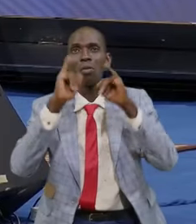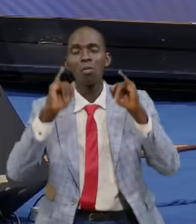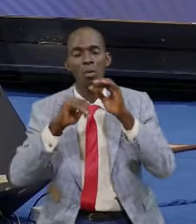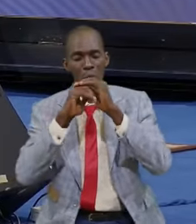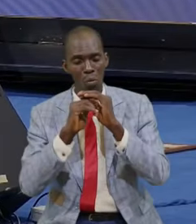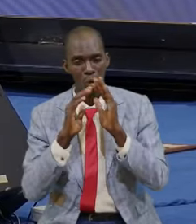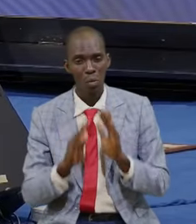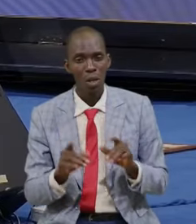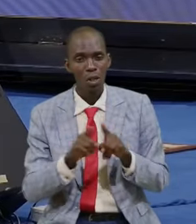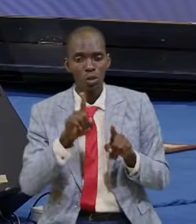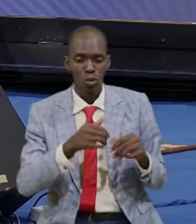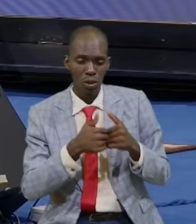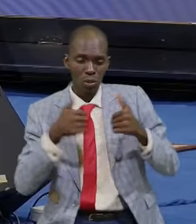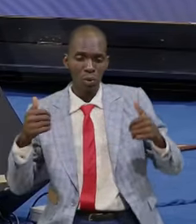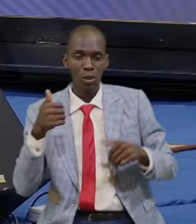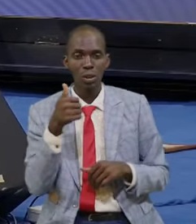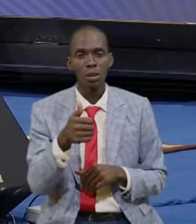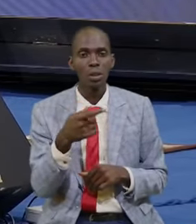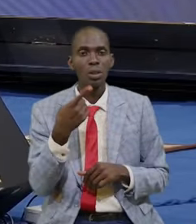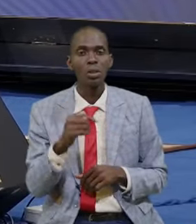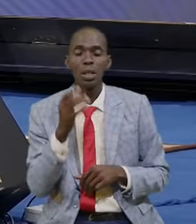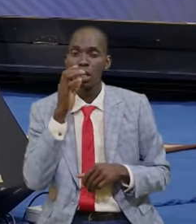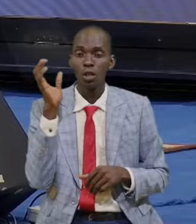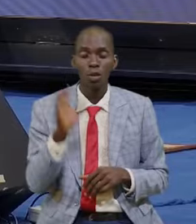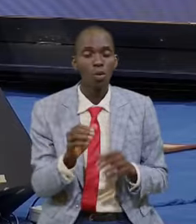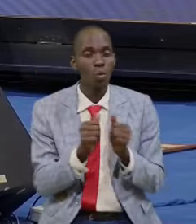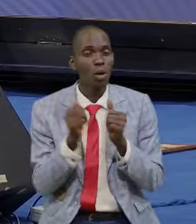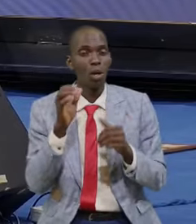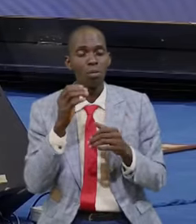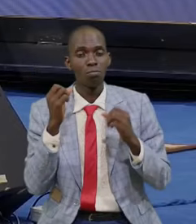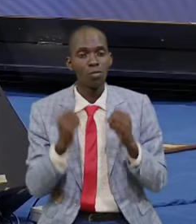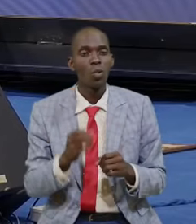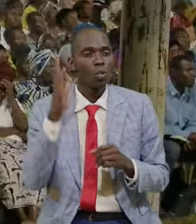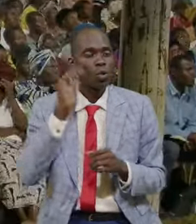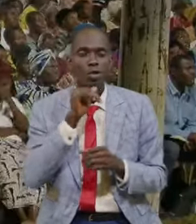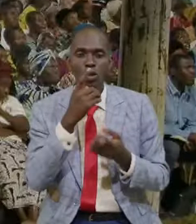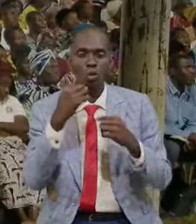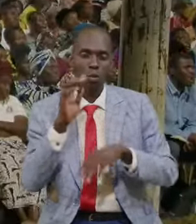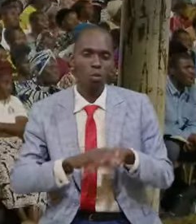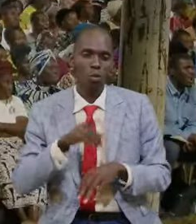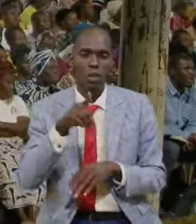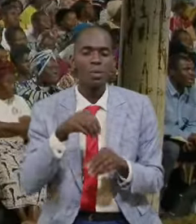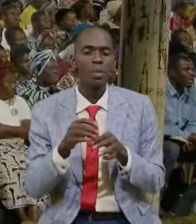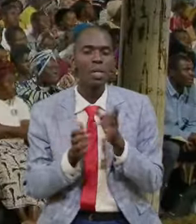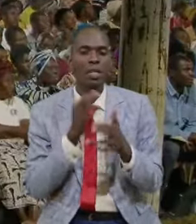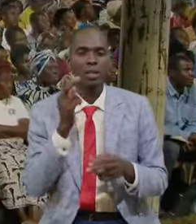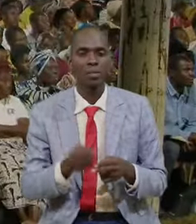stay away, the curse, causeless, will not come unto you.